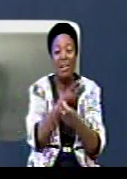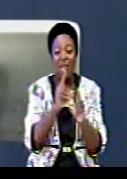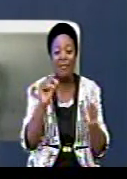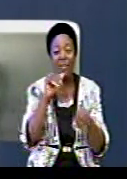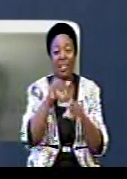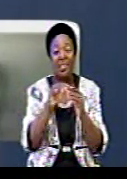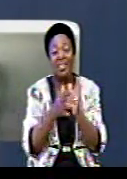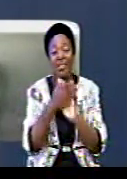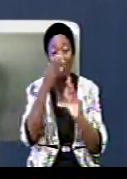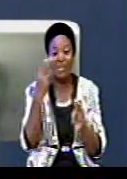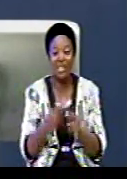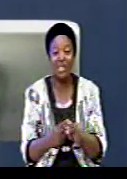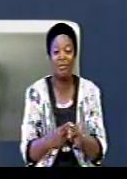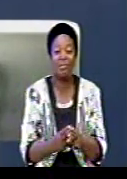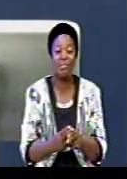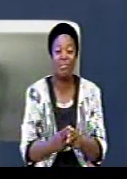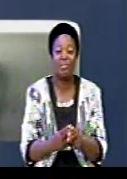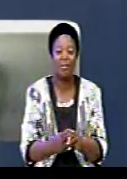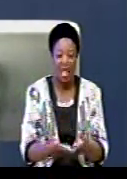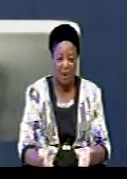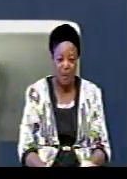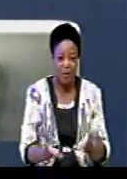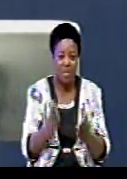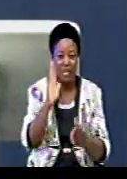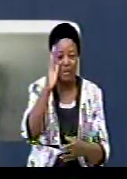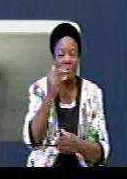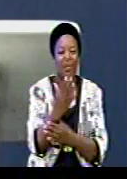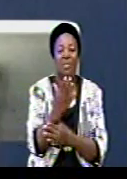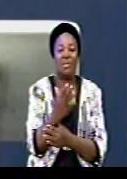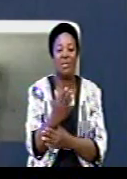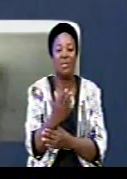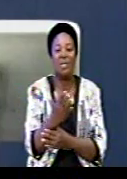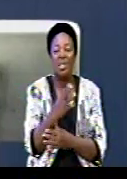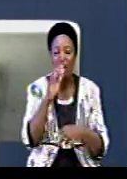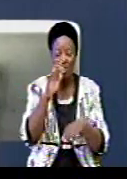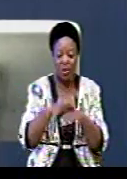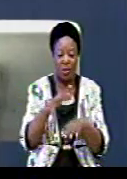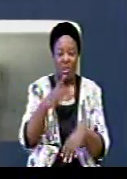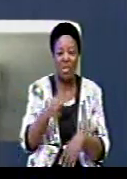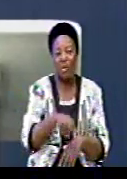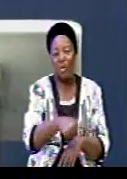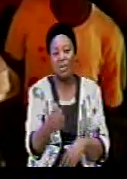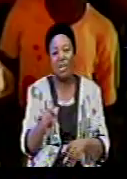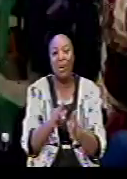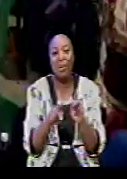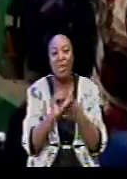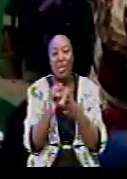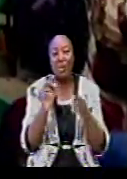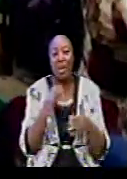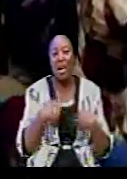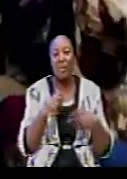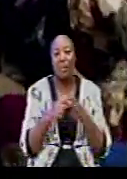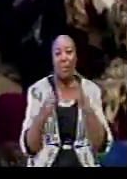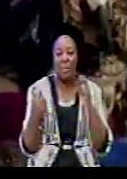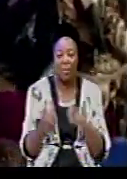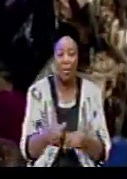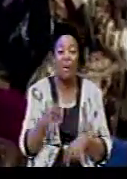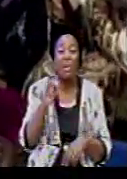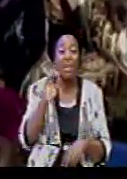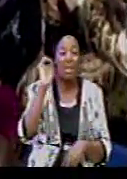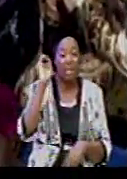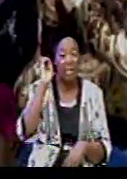upon all your people everywhere right now in Jesus' name.